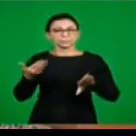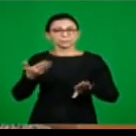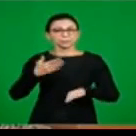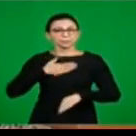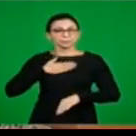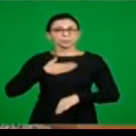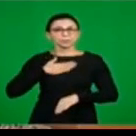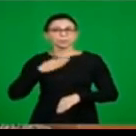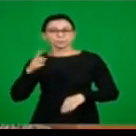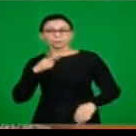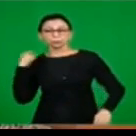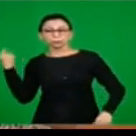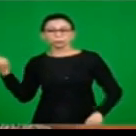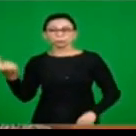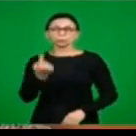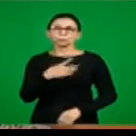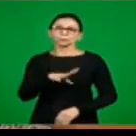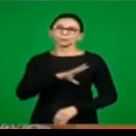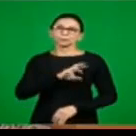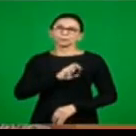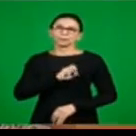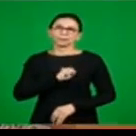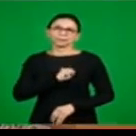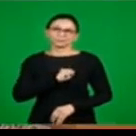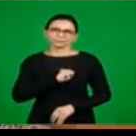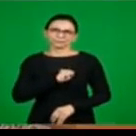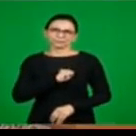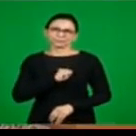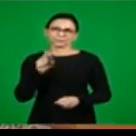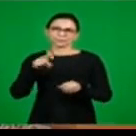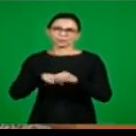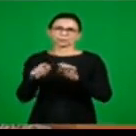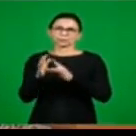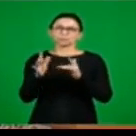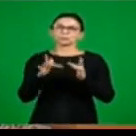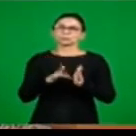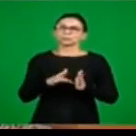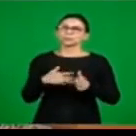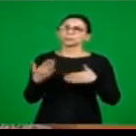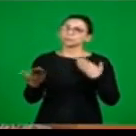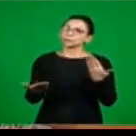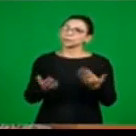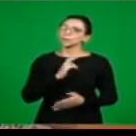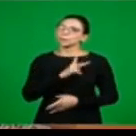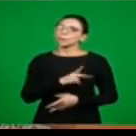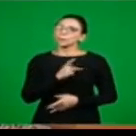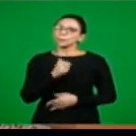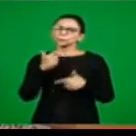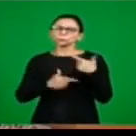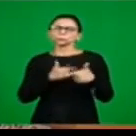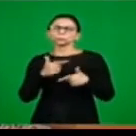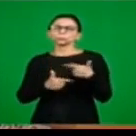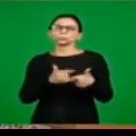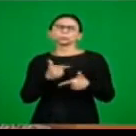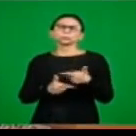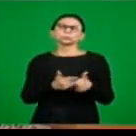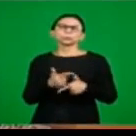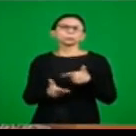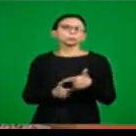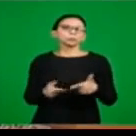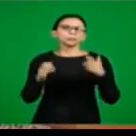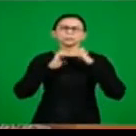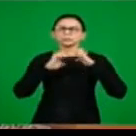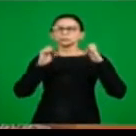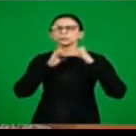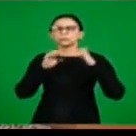you, not only to me, but to whoever loves his life. So Paul fought a good fight and finished his